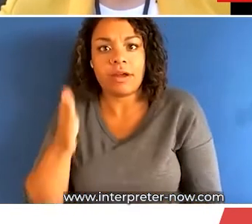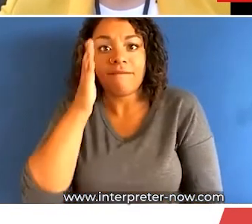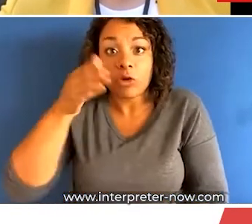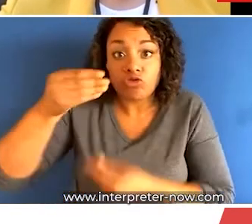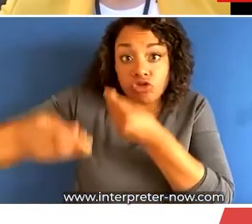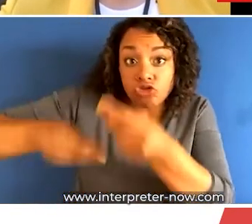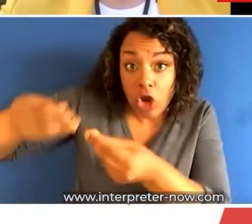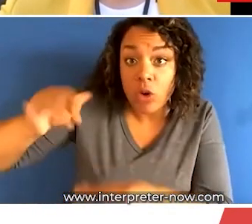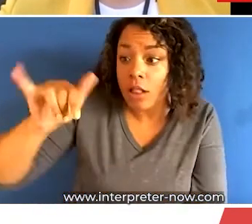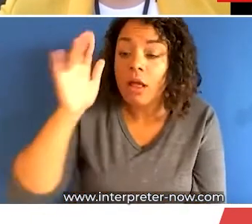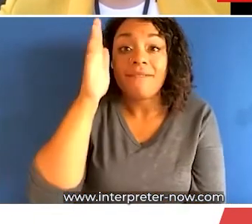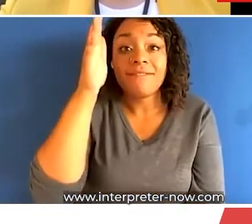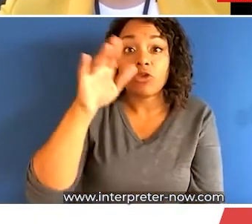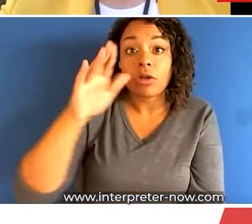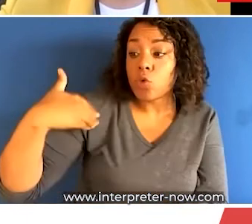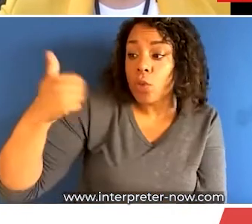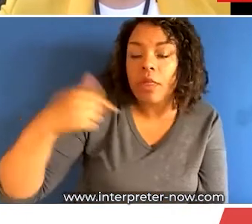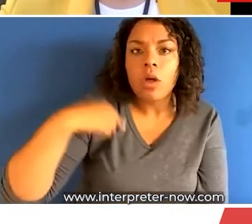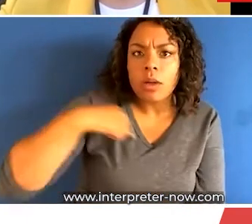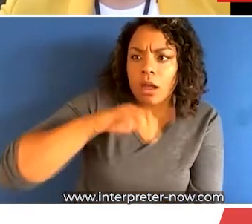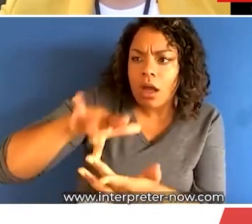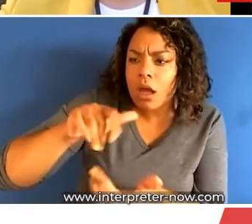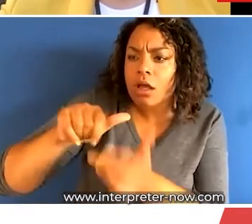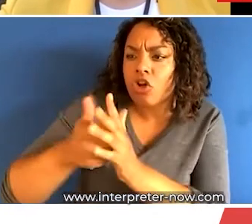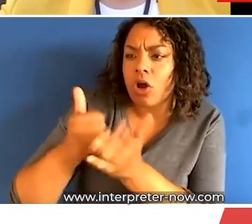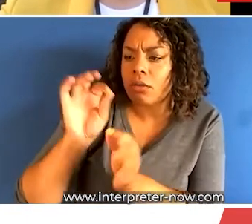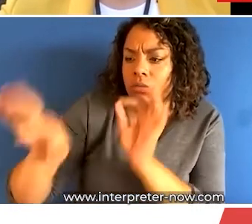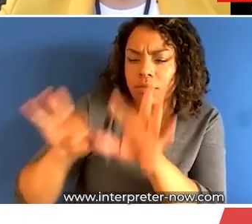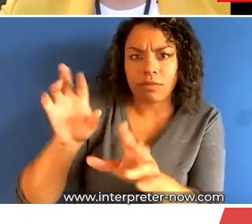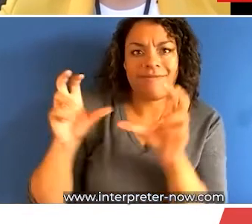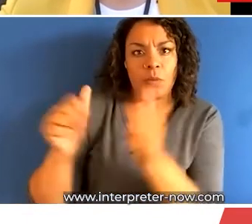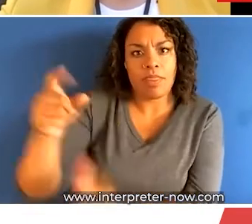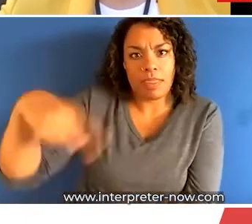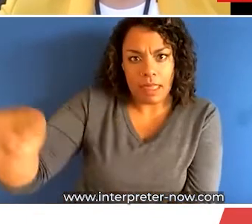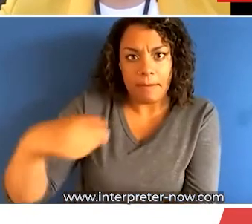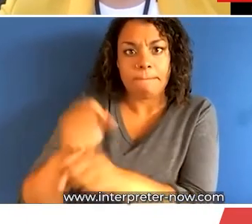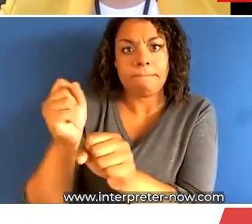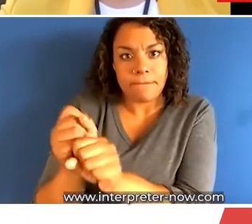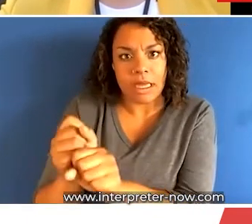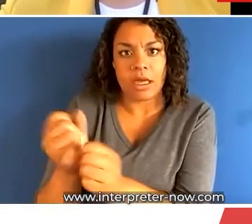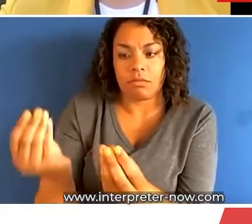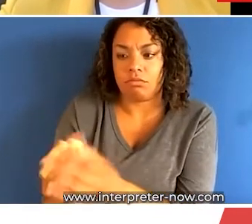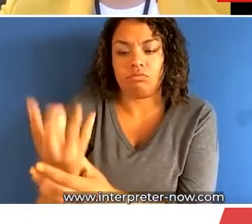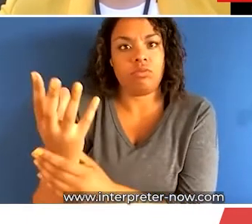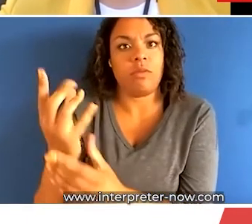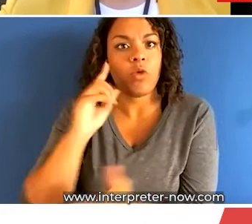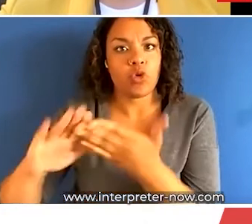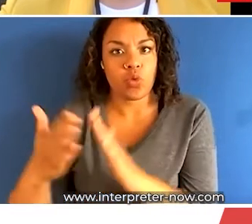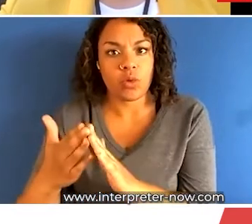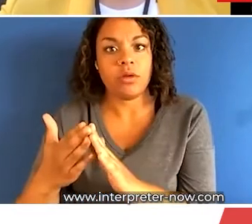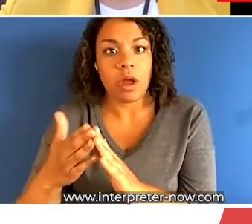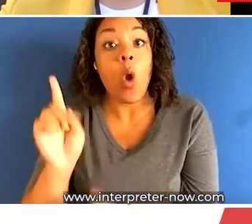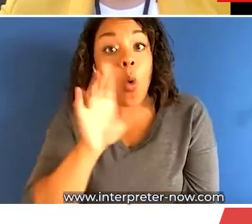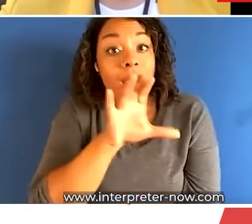we start actually helping them out and creating firms as well for the community where your company is?